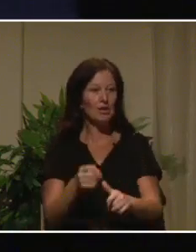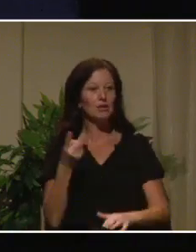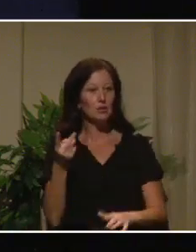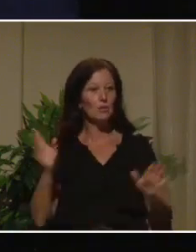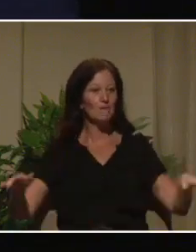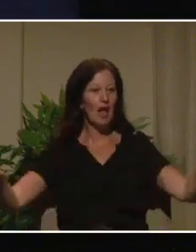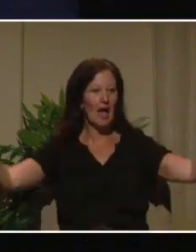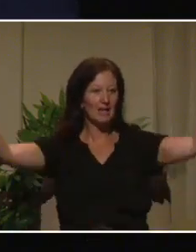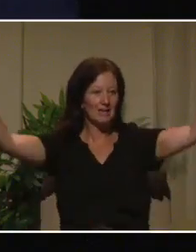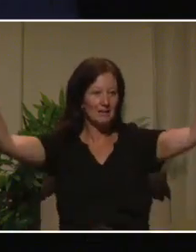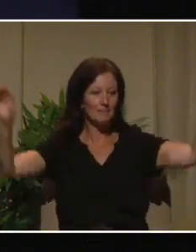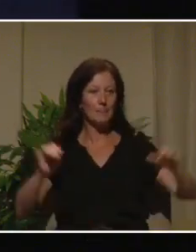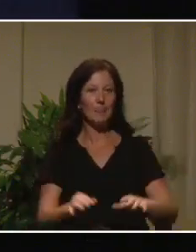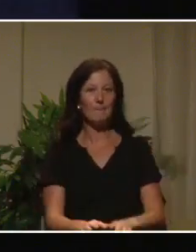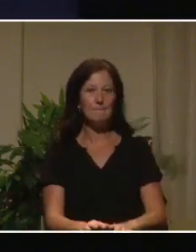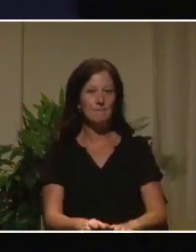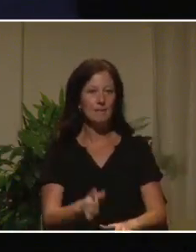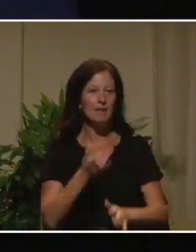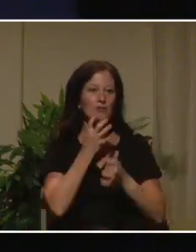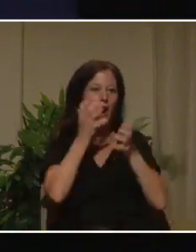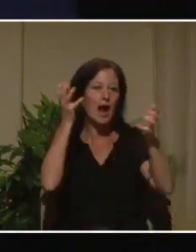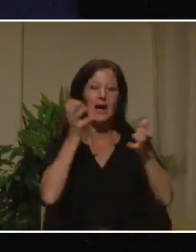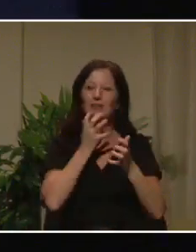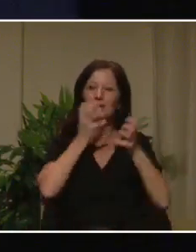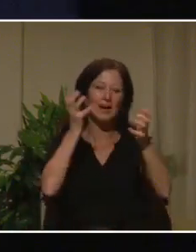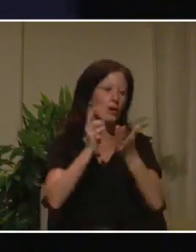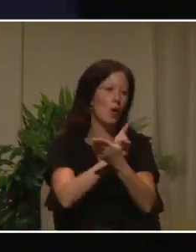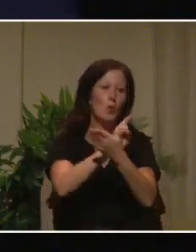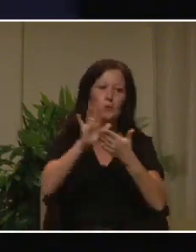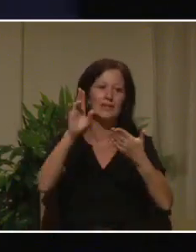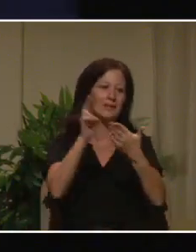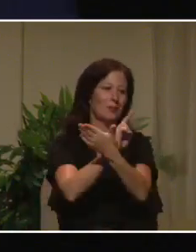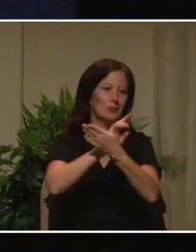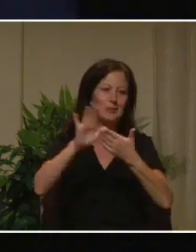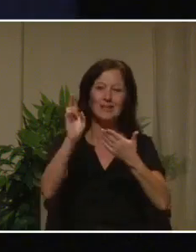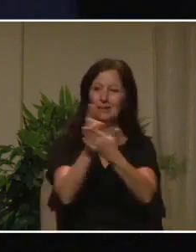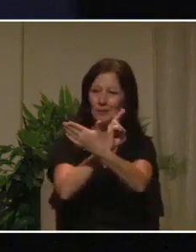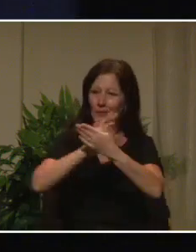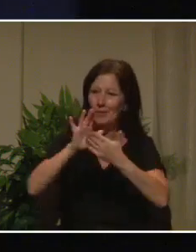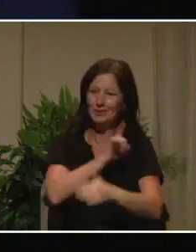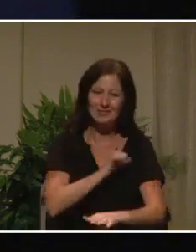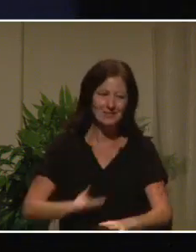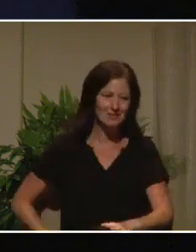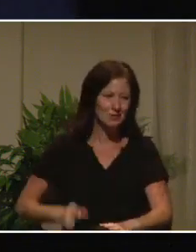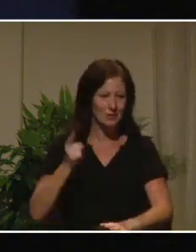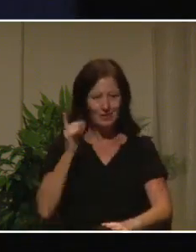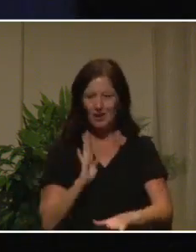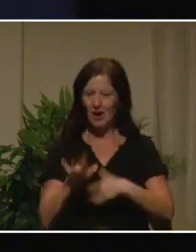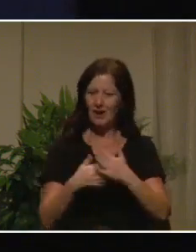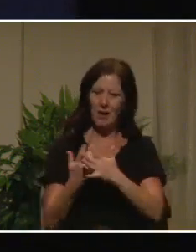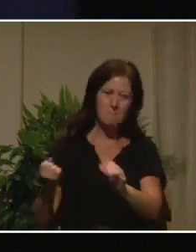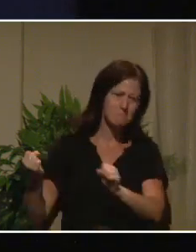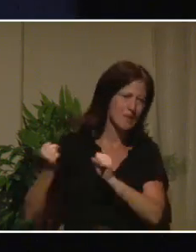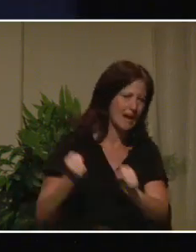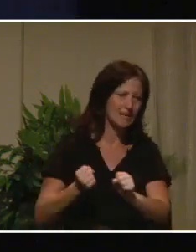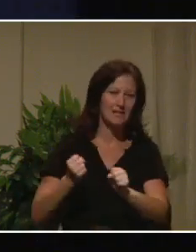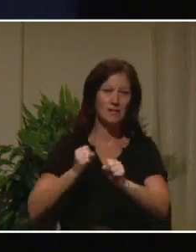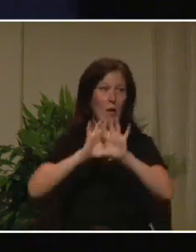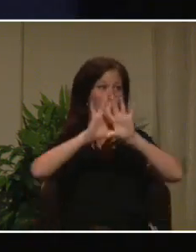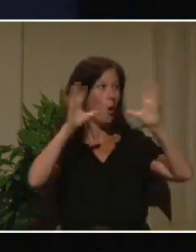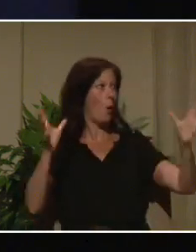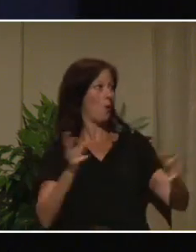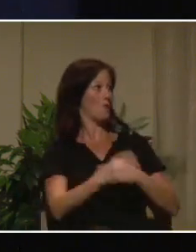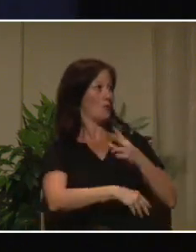were calling to one another, "Holy, holy, holy is the Lord Almighty. The whole earth is full of his